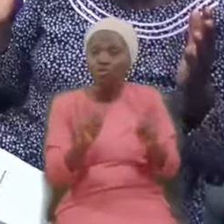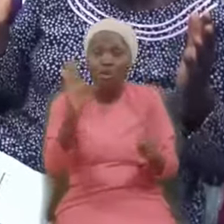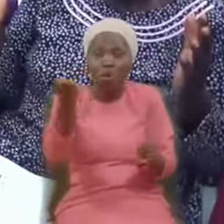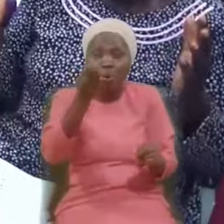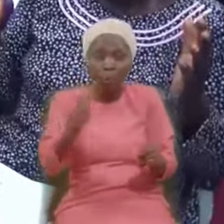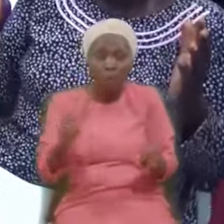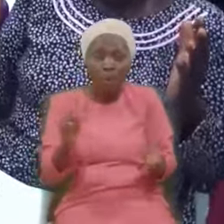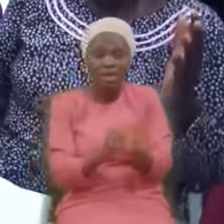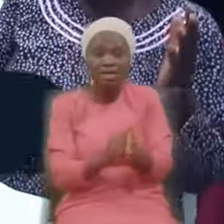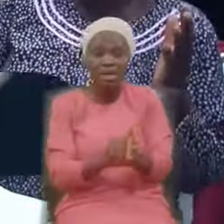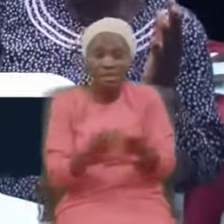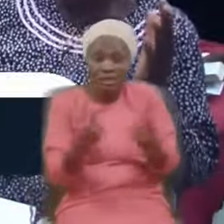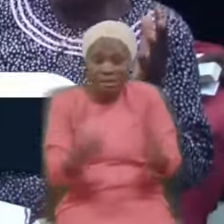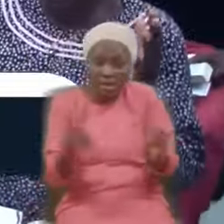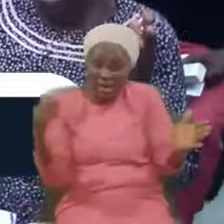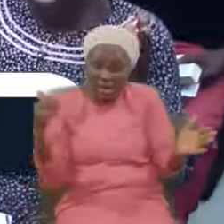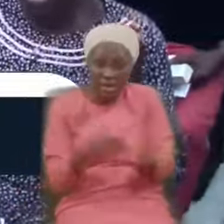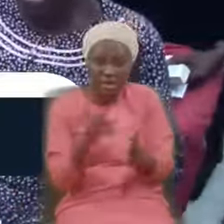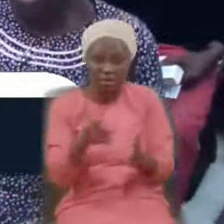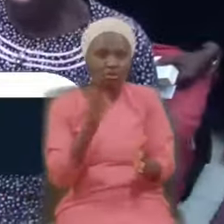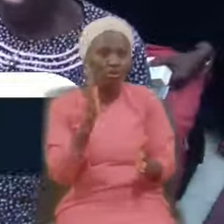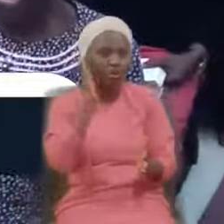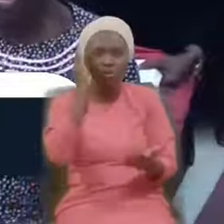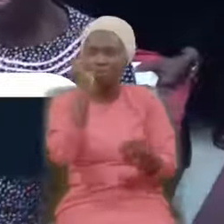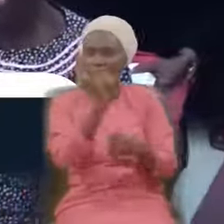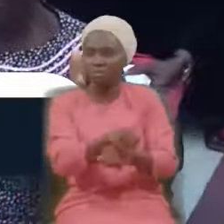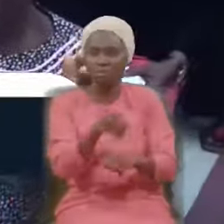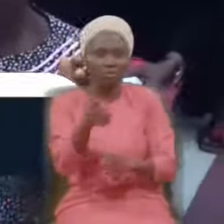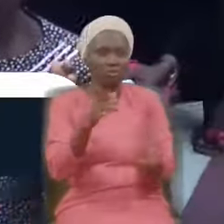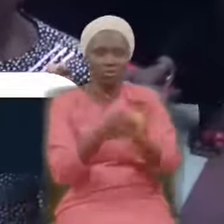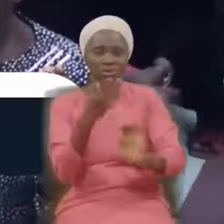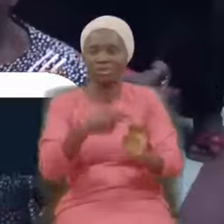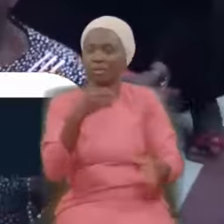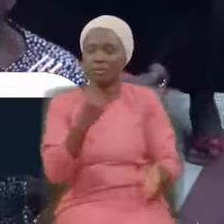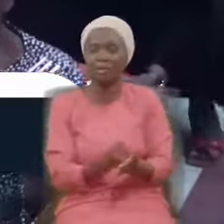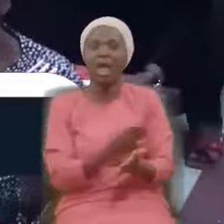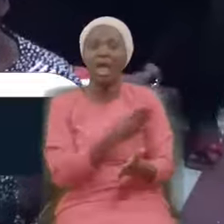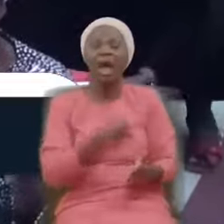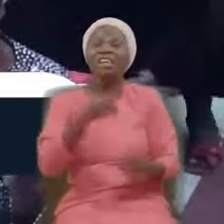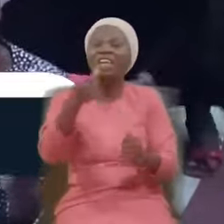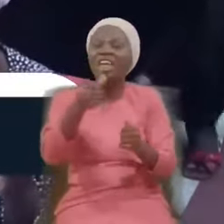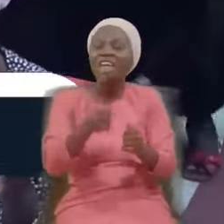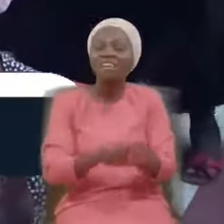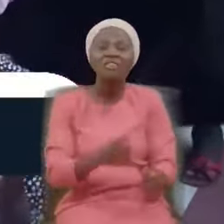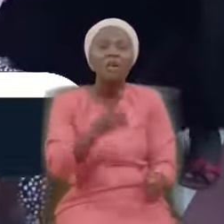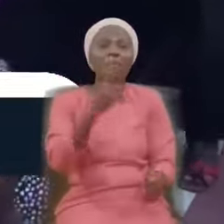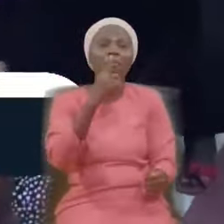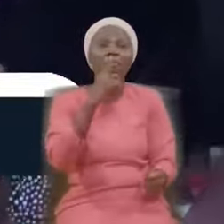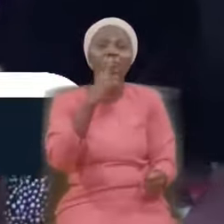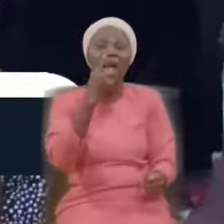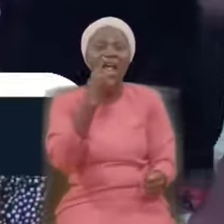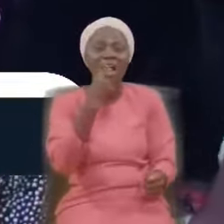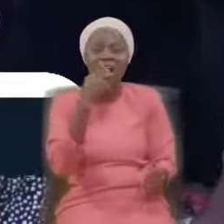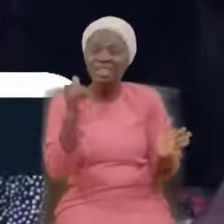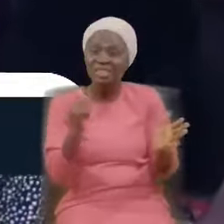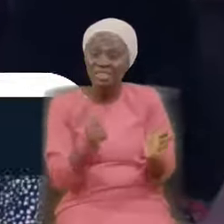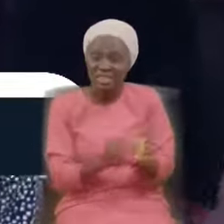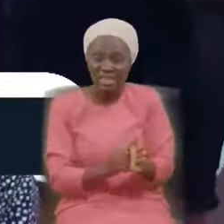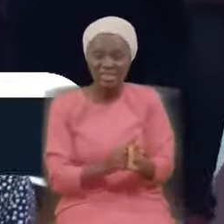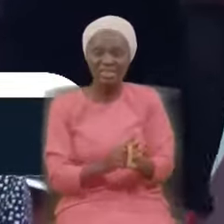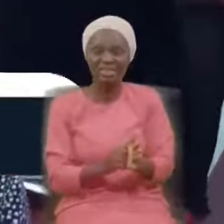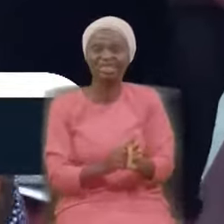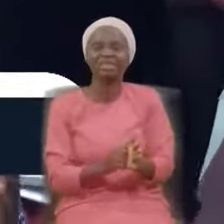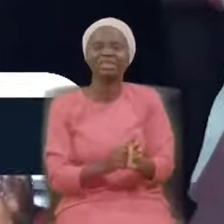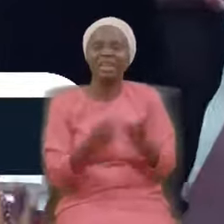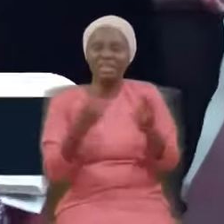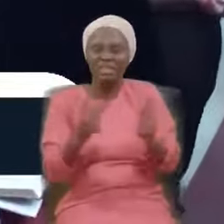formed against thee shall prosper. And every tongue that shall rise against thee in judgment,